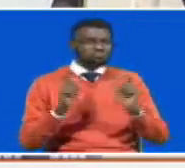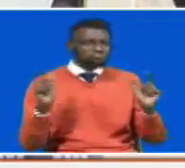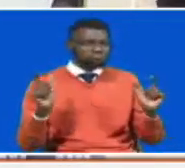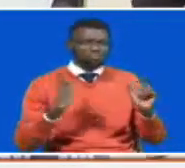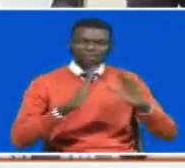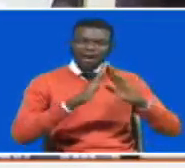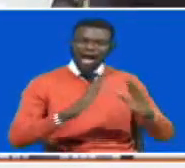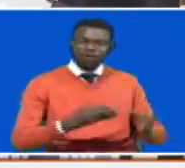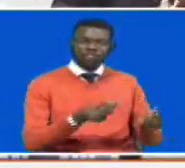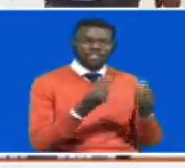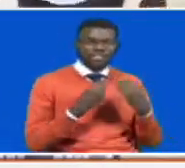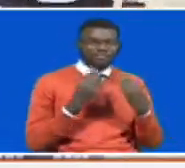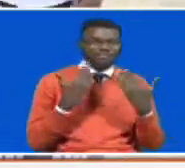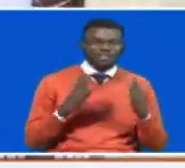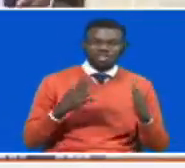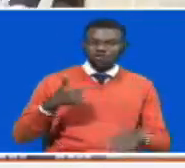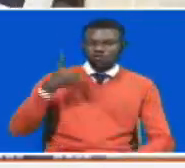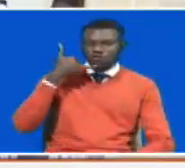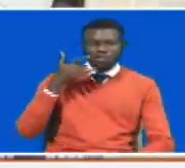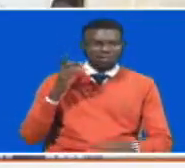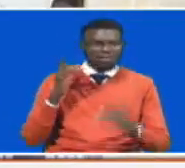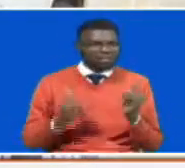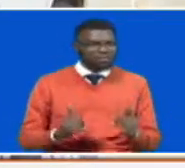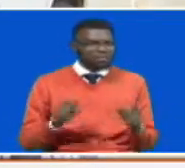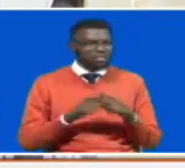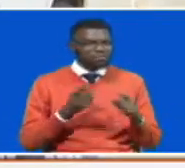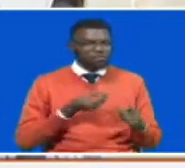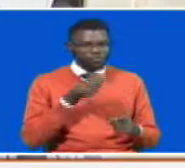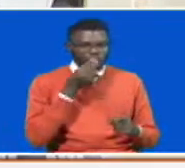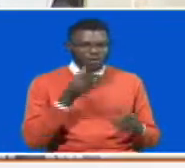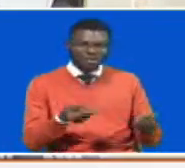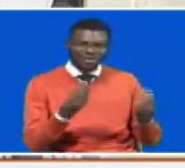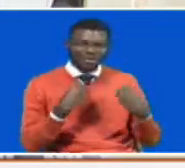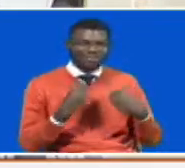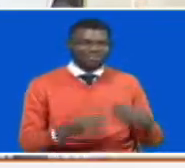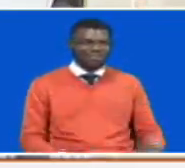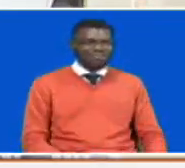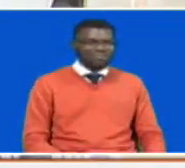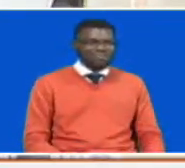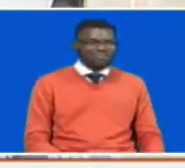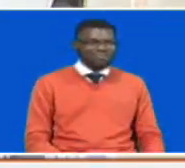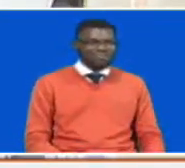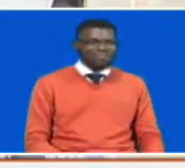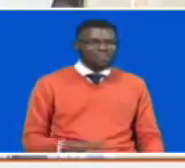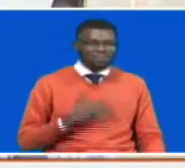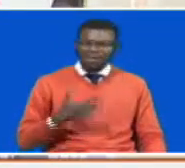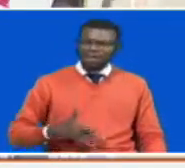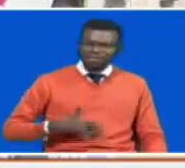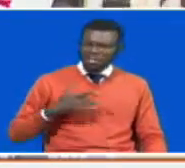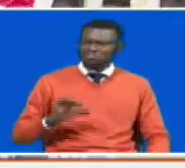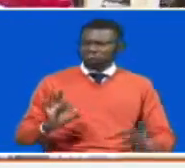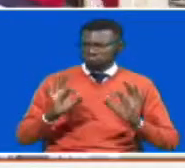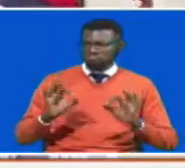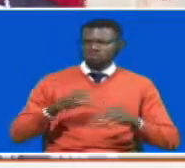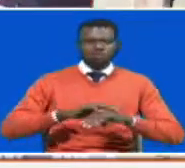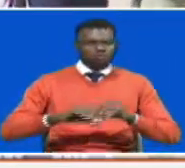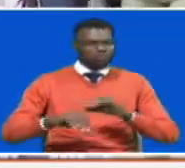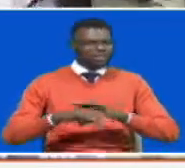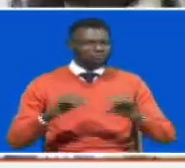house, they could give me a uniform, they could feed me. So I felt that I was very much okay.